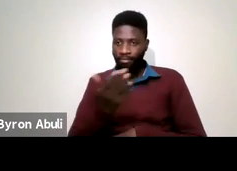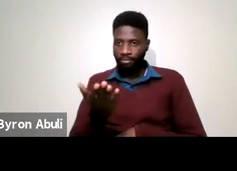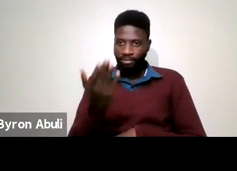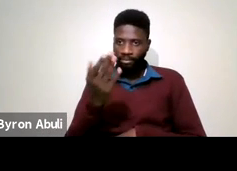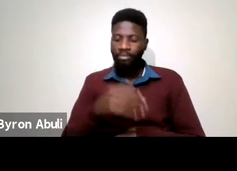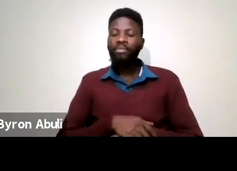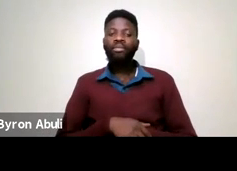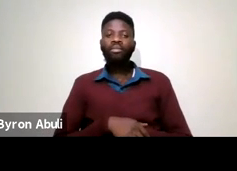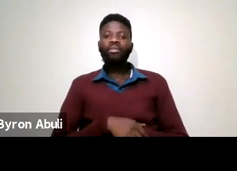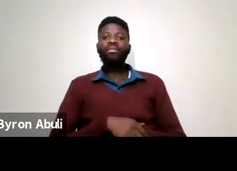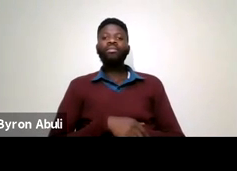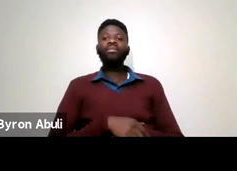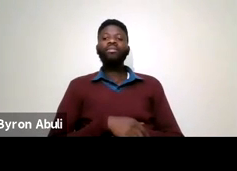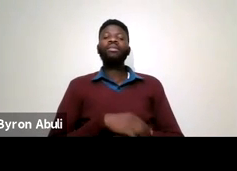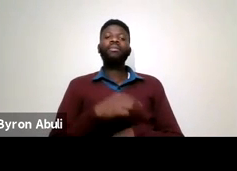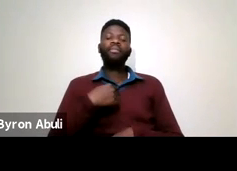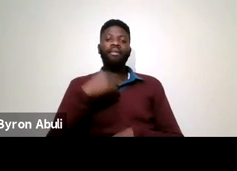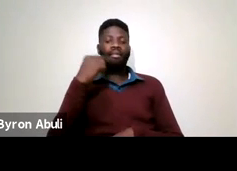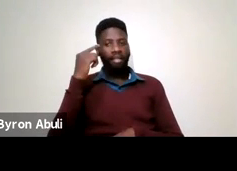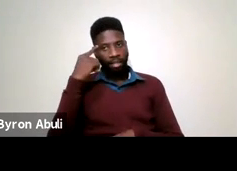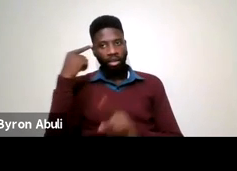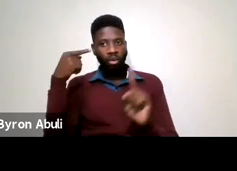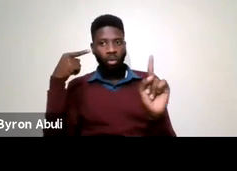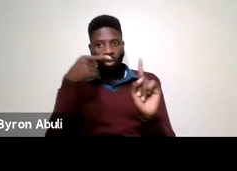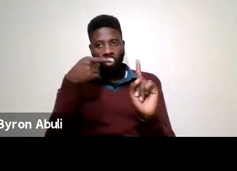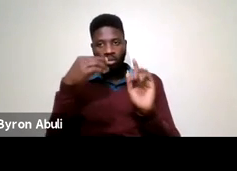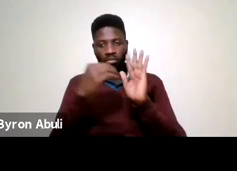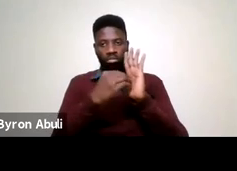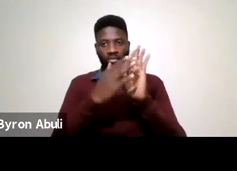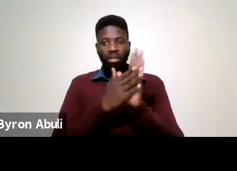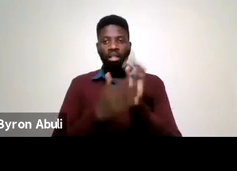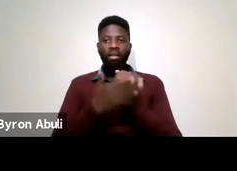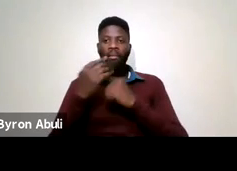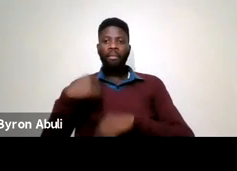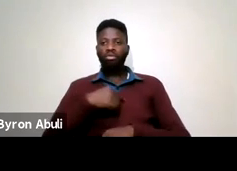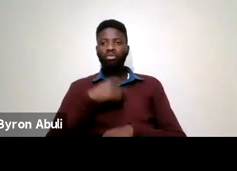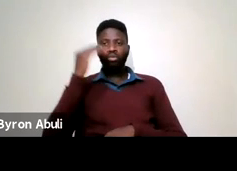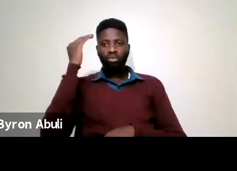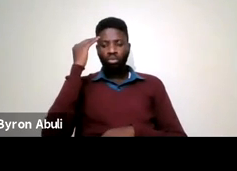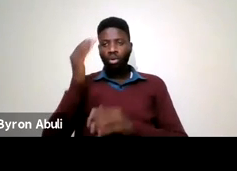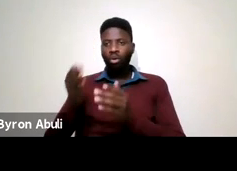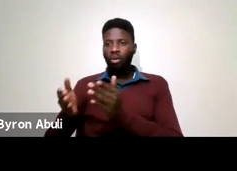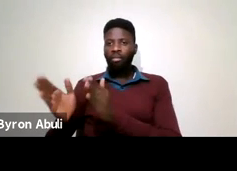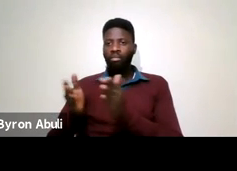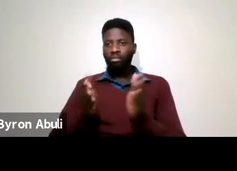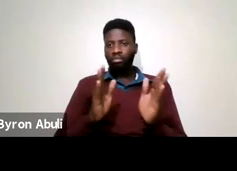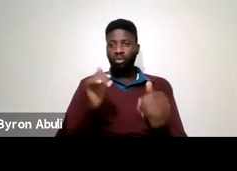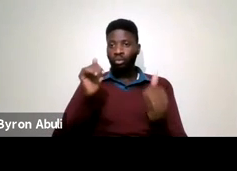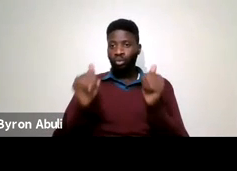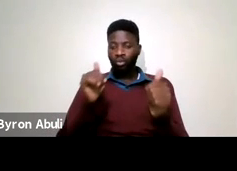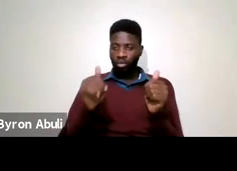Yeah, I think goal setting also helps us like to know which opportunities to grab when they